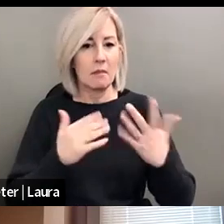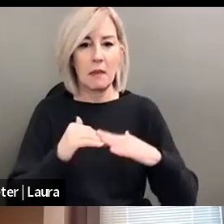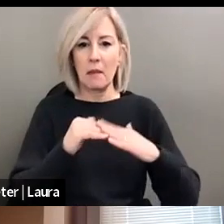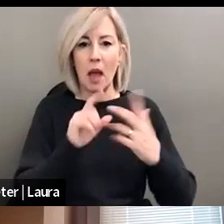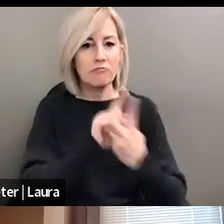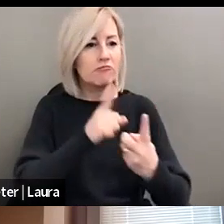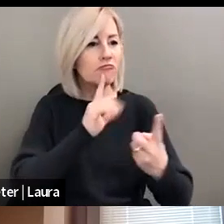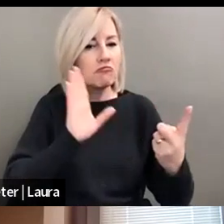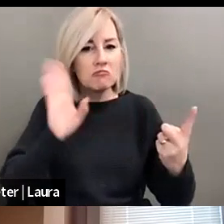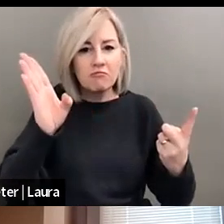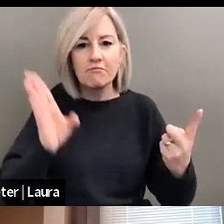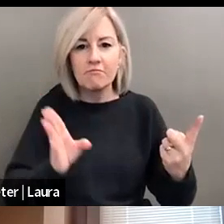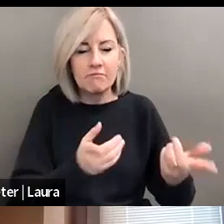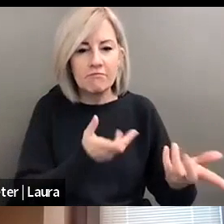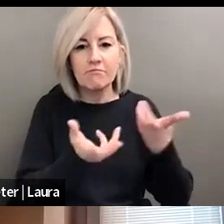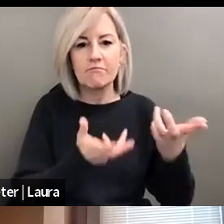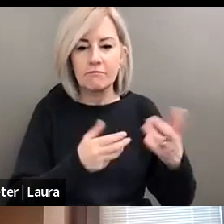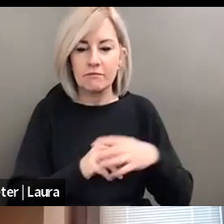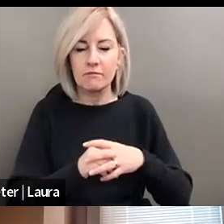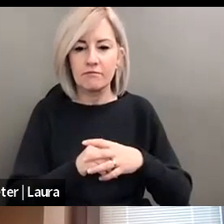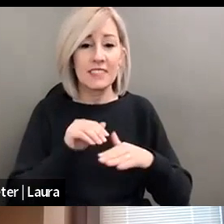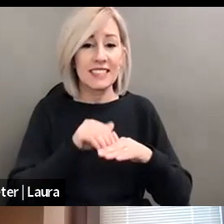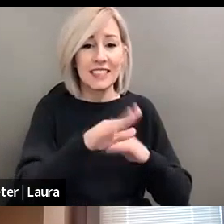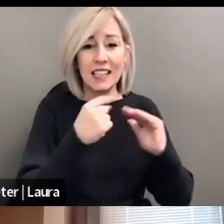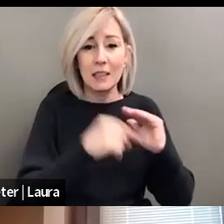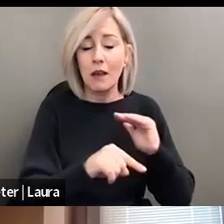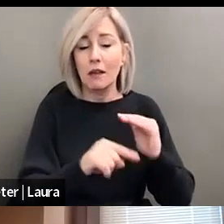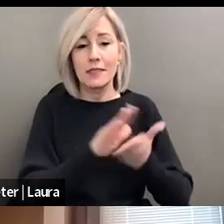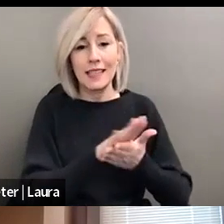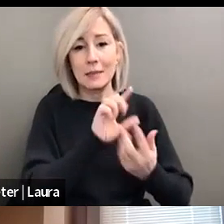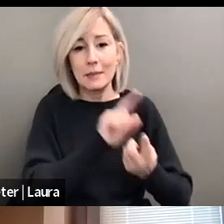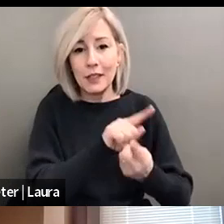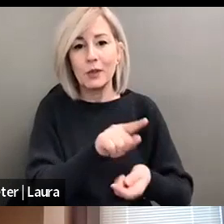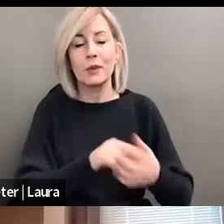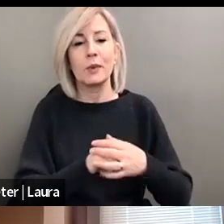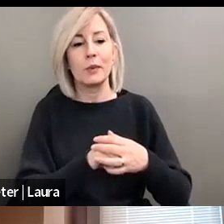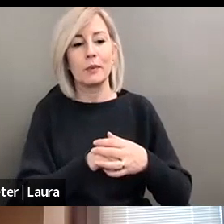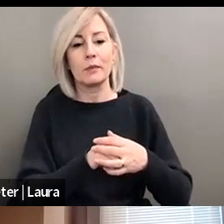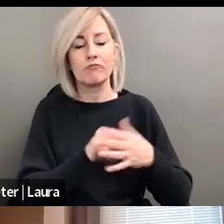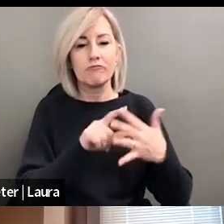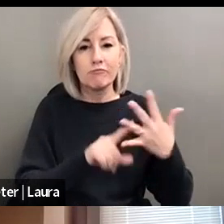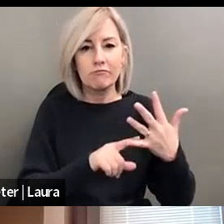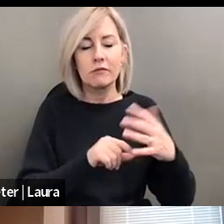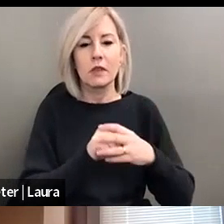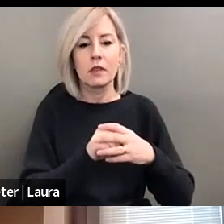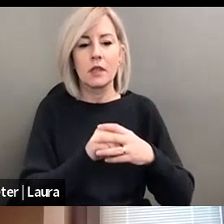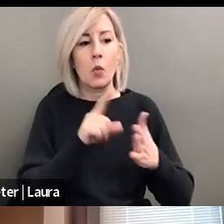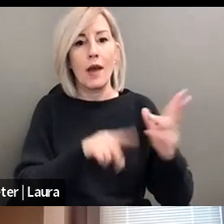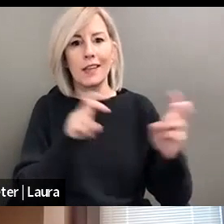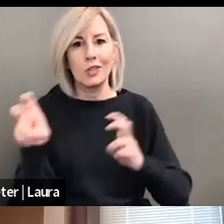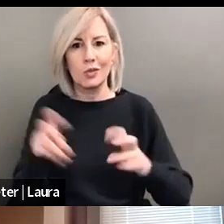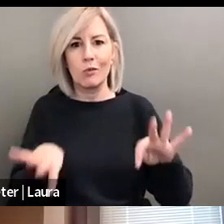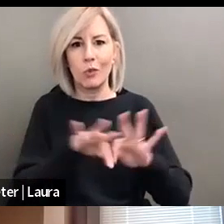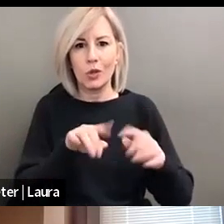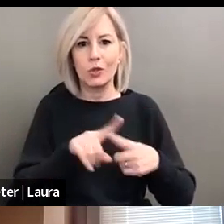say hi. And then, maybe send that email. It was nice to meet you. Give us some context of where it was. And then what issues are important to you.